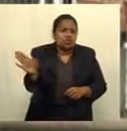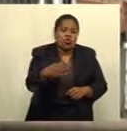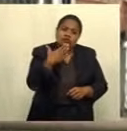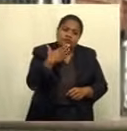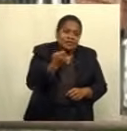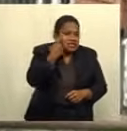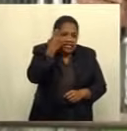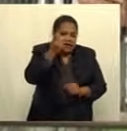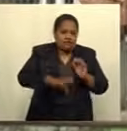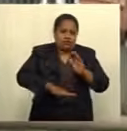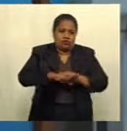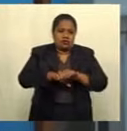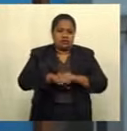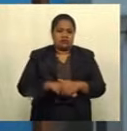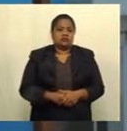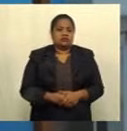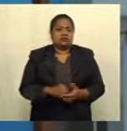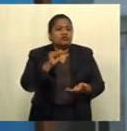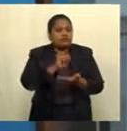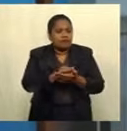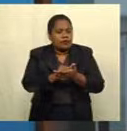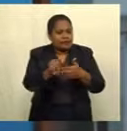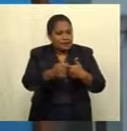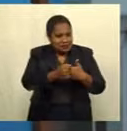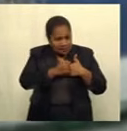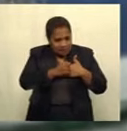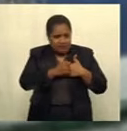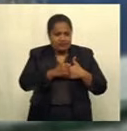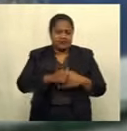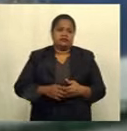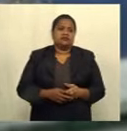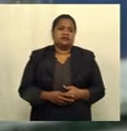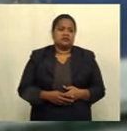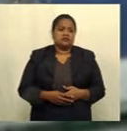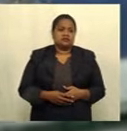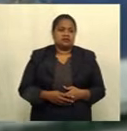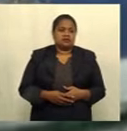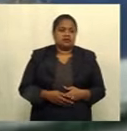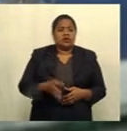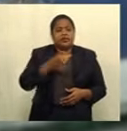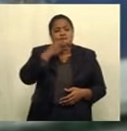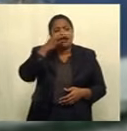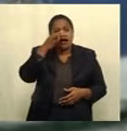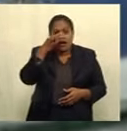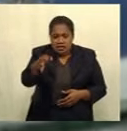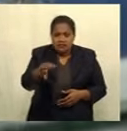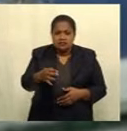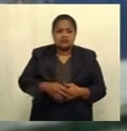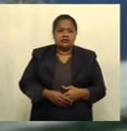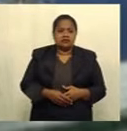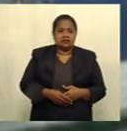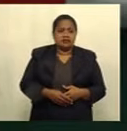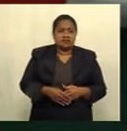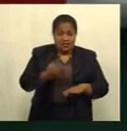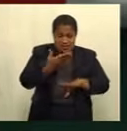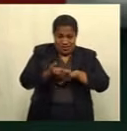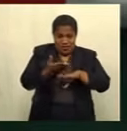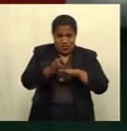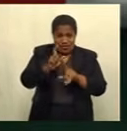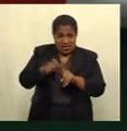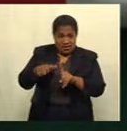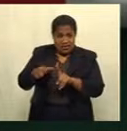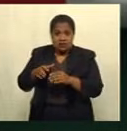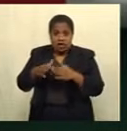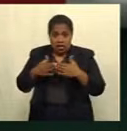precautionary measures to prevent themselves from getting infected. He adds the 7-day average of new cases per day has increased